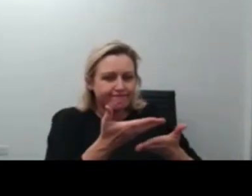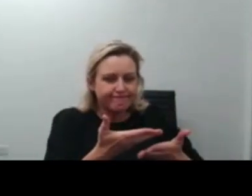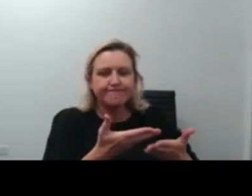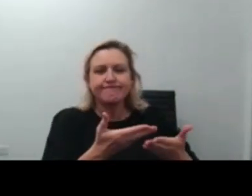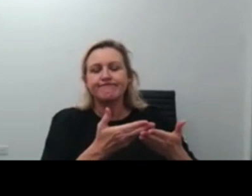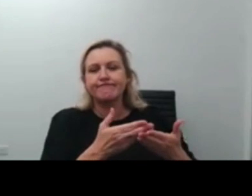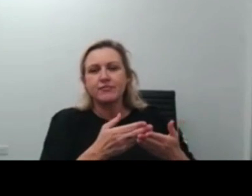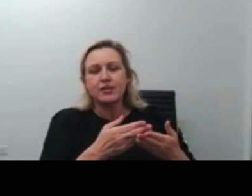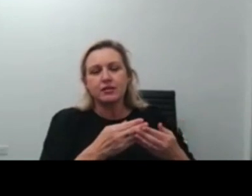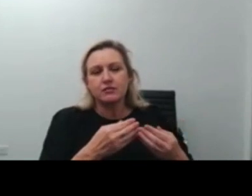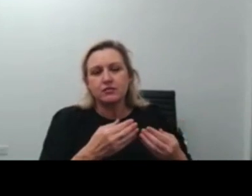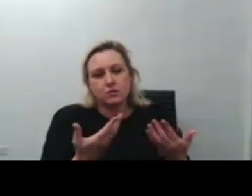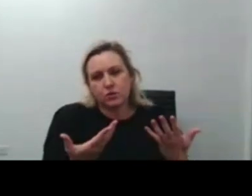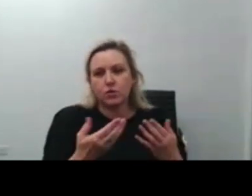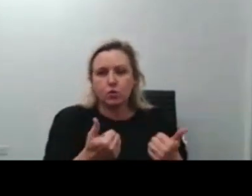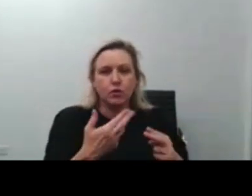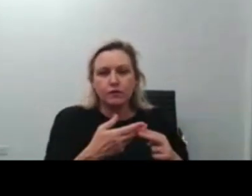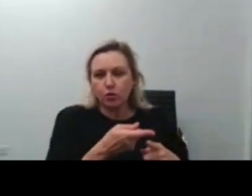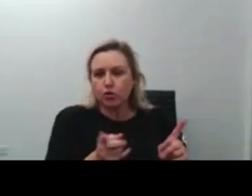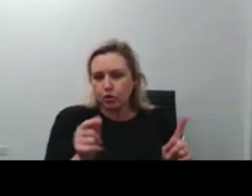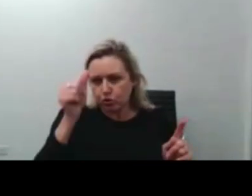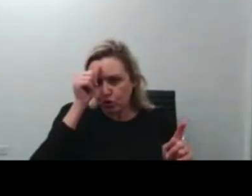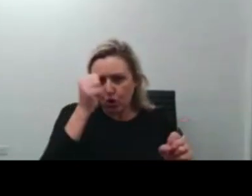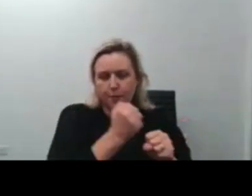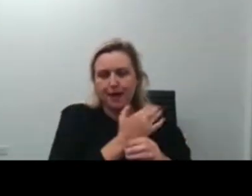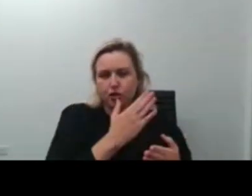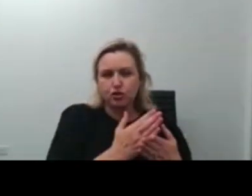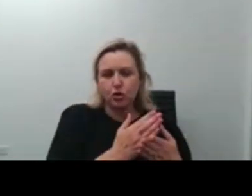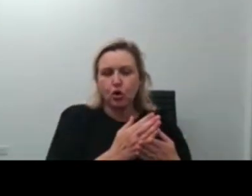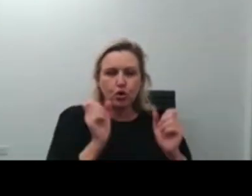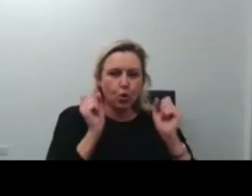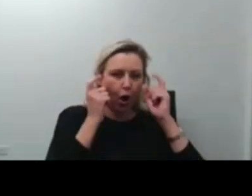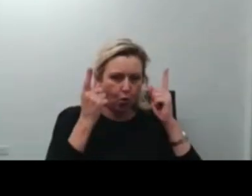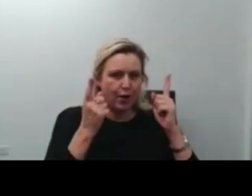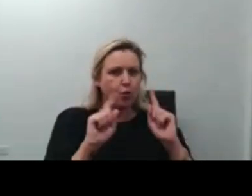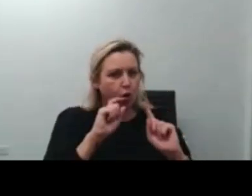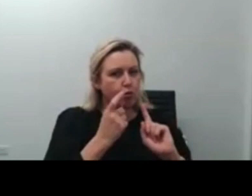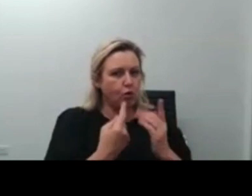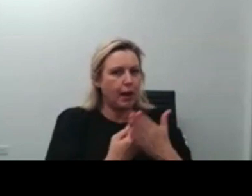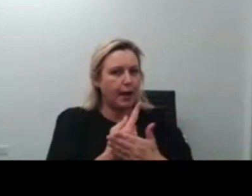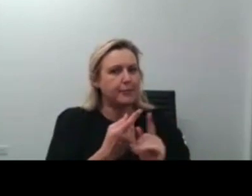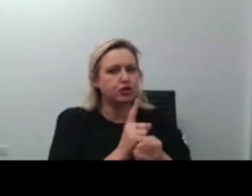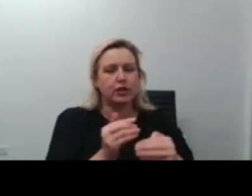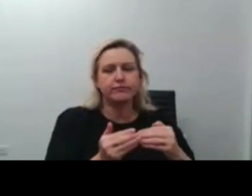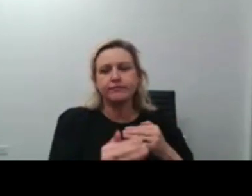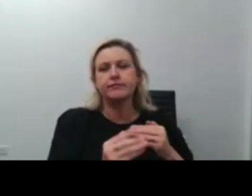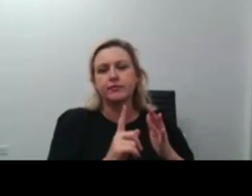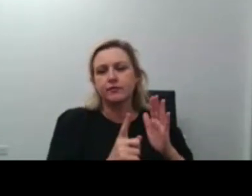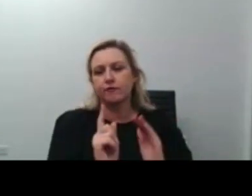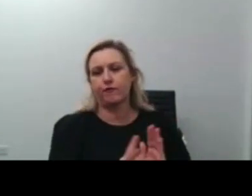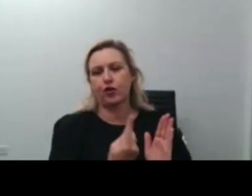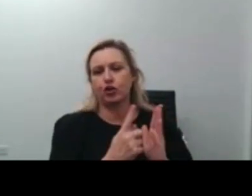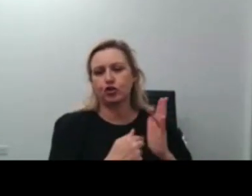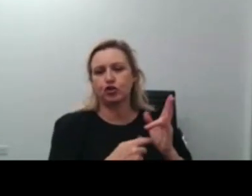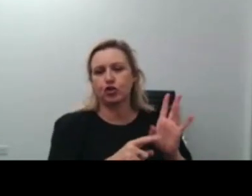good for providers to make sure they're aware of those changes come 1 July. The other thing